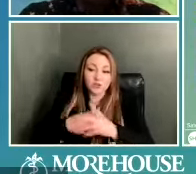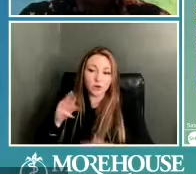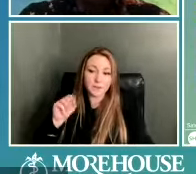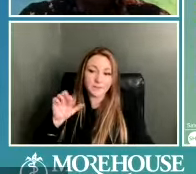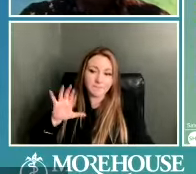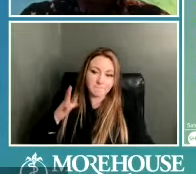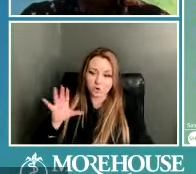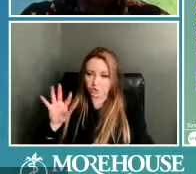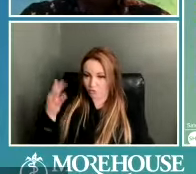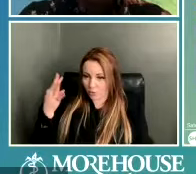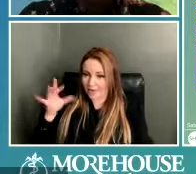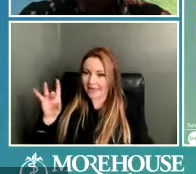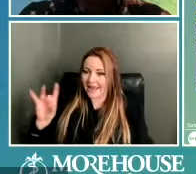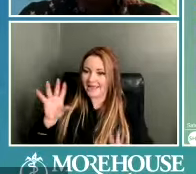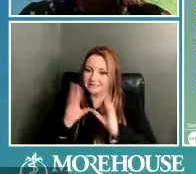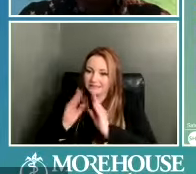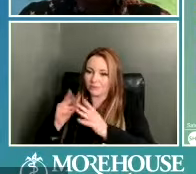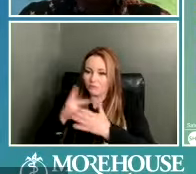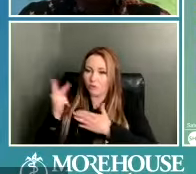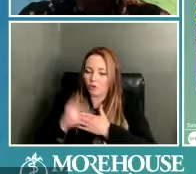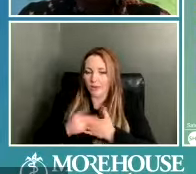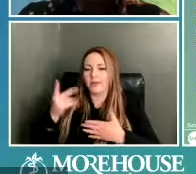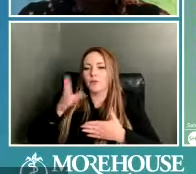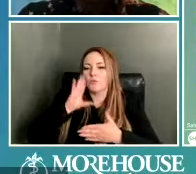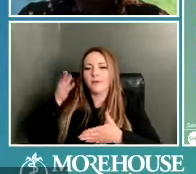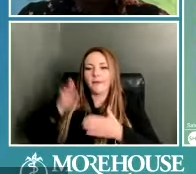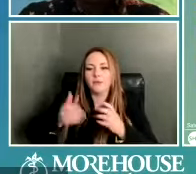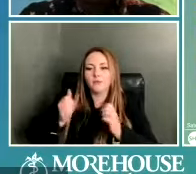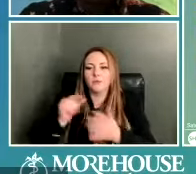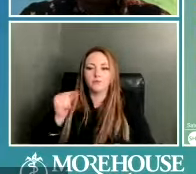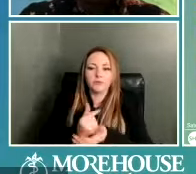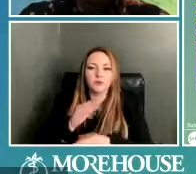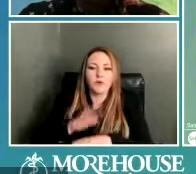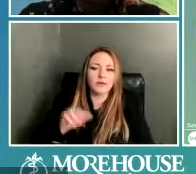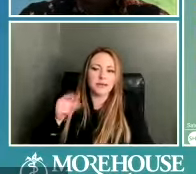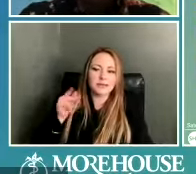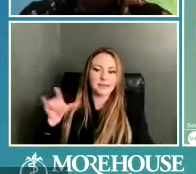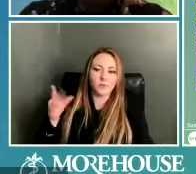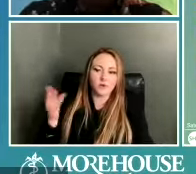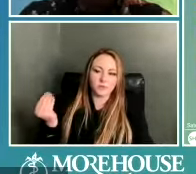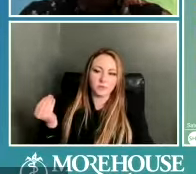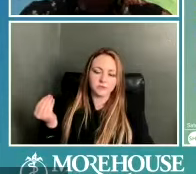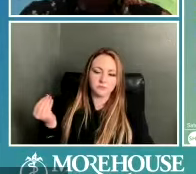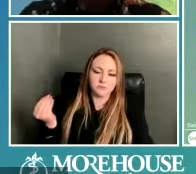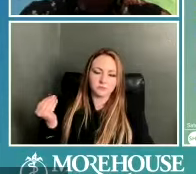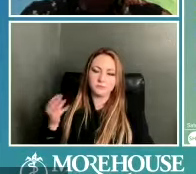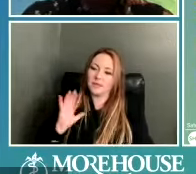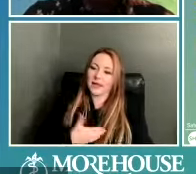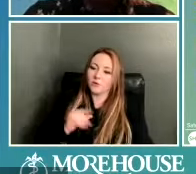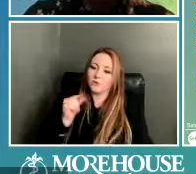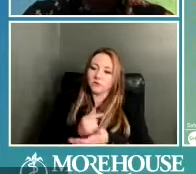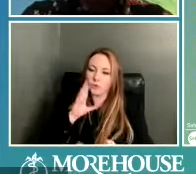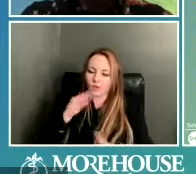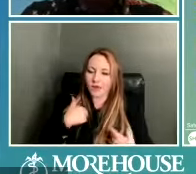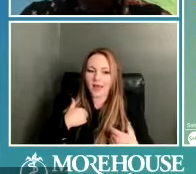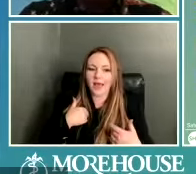an 8-session program, and we ended with our graduation on April the 14th. Our graduation featured